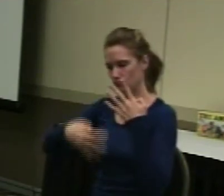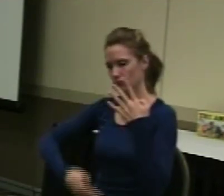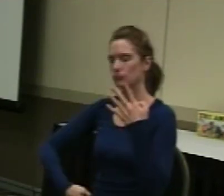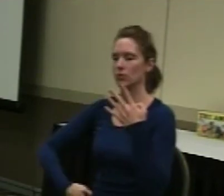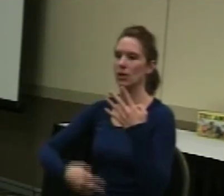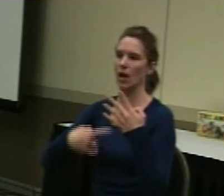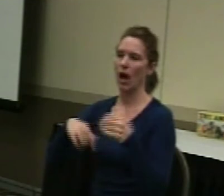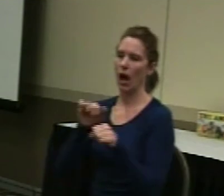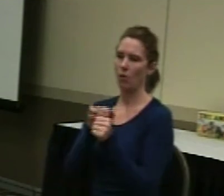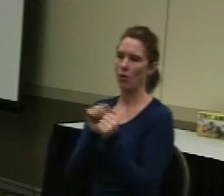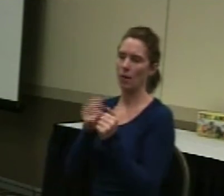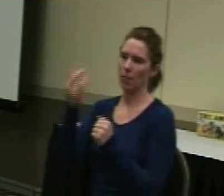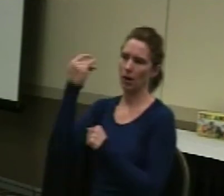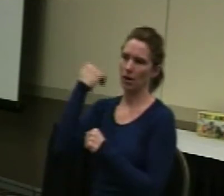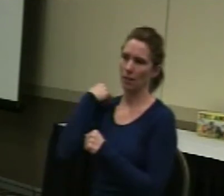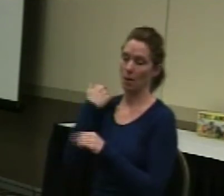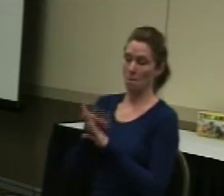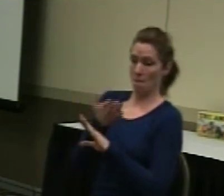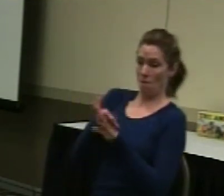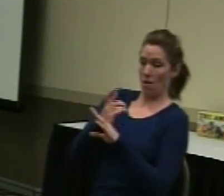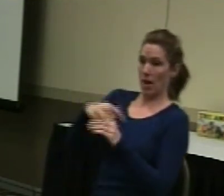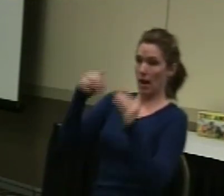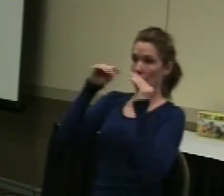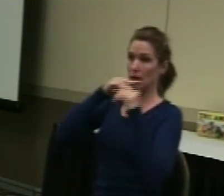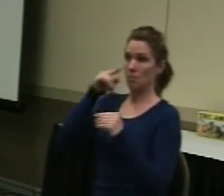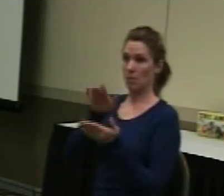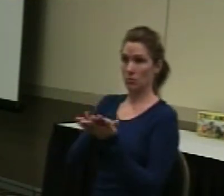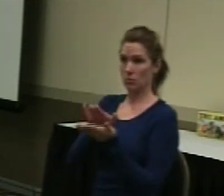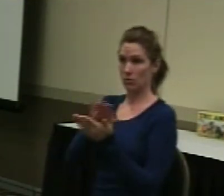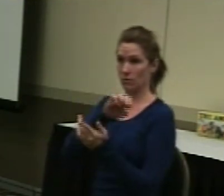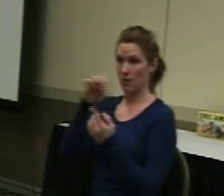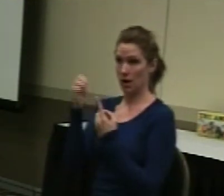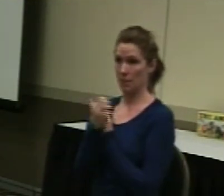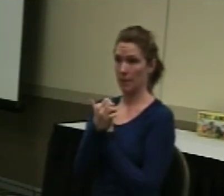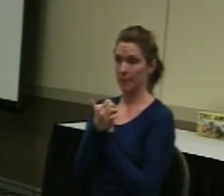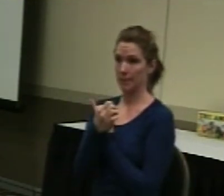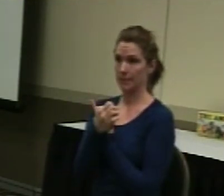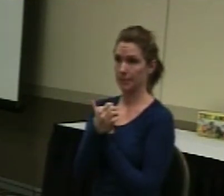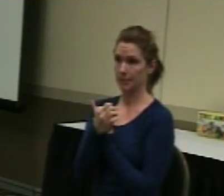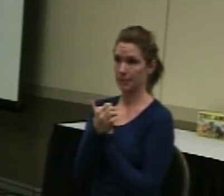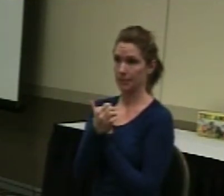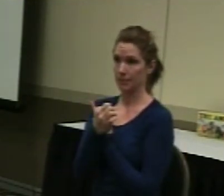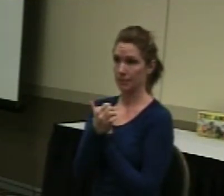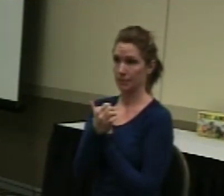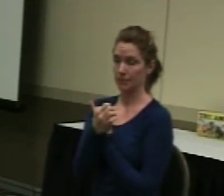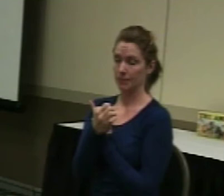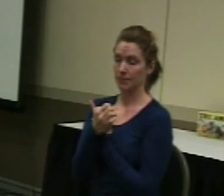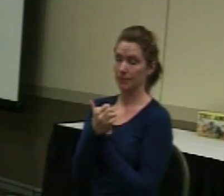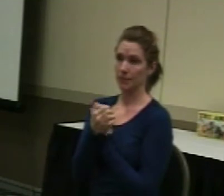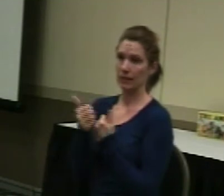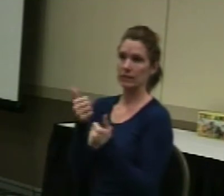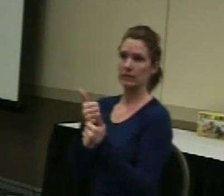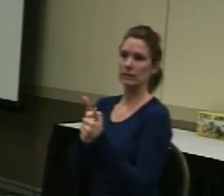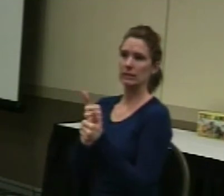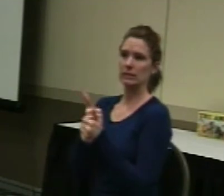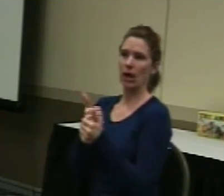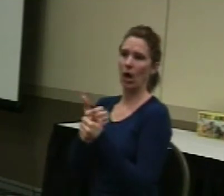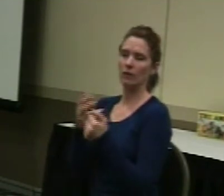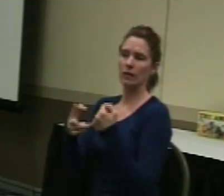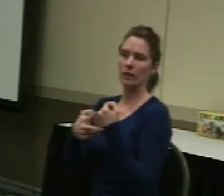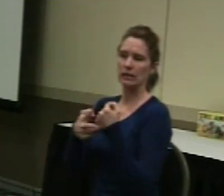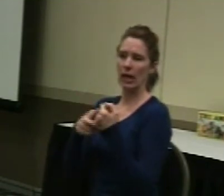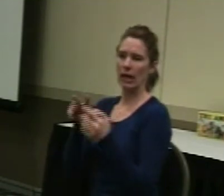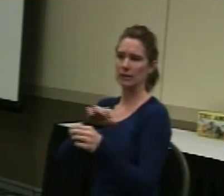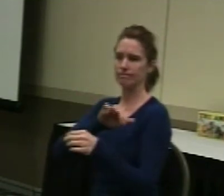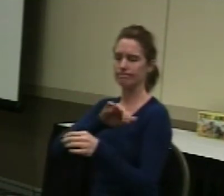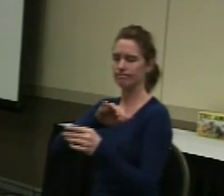that, I taught in a public school environment in a BD, self-contained setting, so I can relate to a